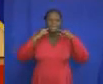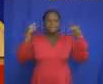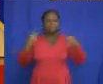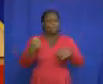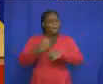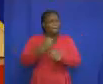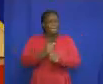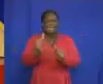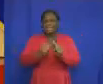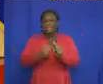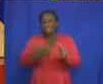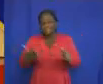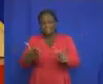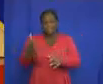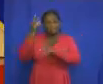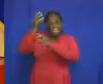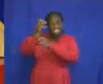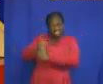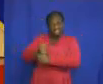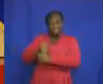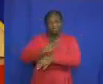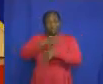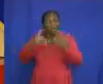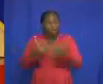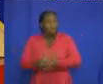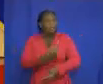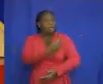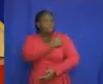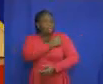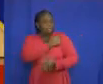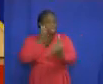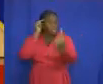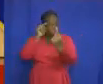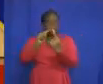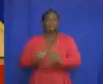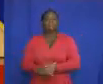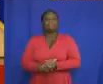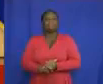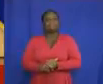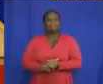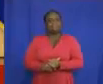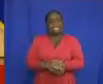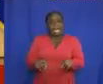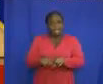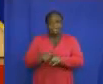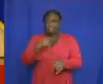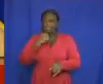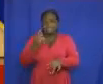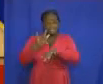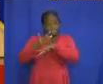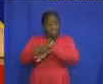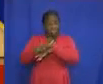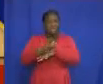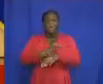efforts to achieve our overall vaccination target. As alluded to earlier, we are